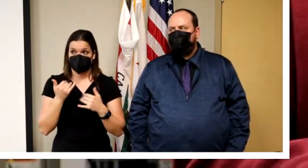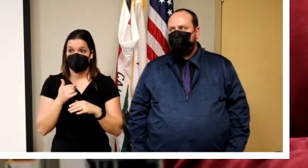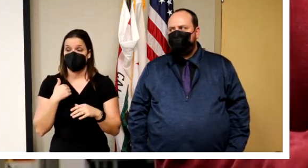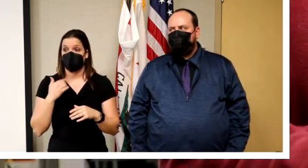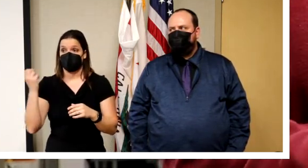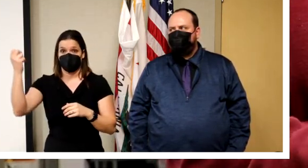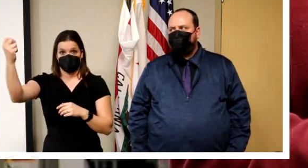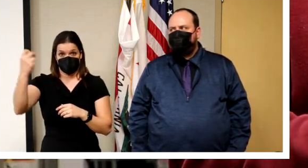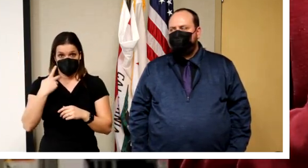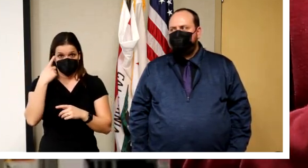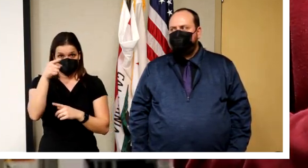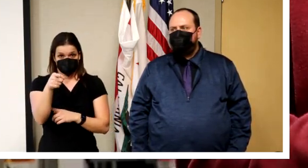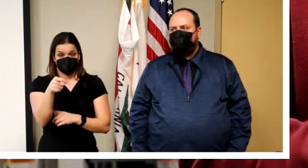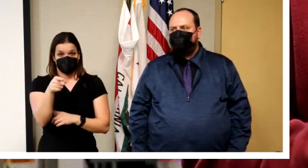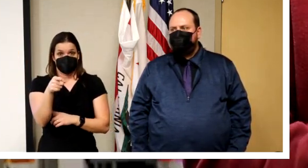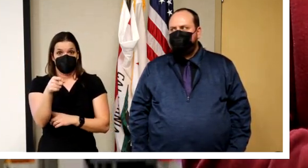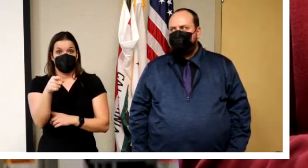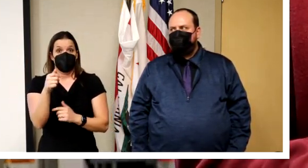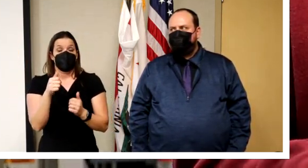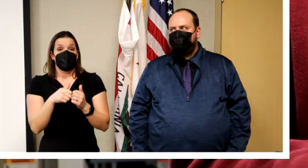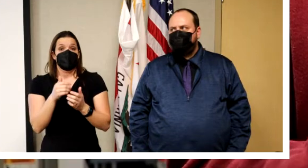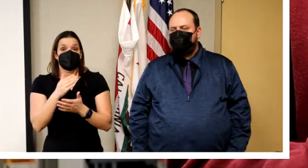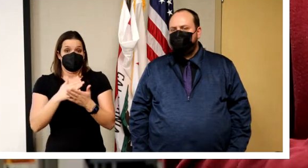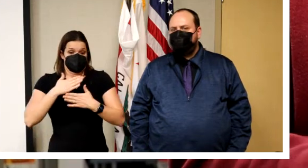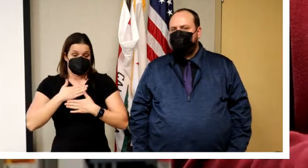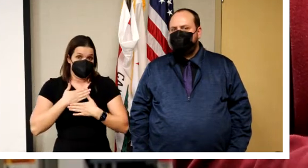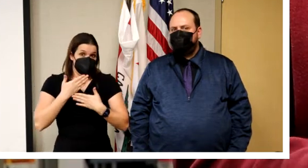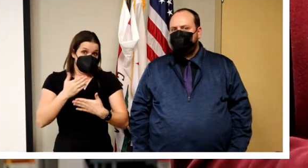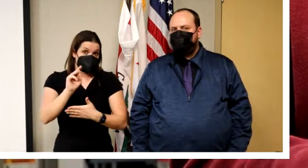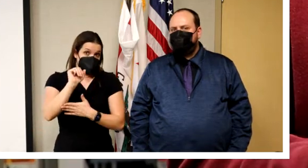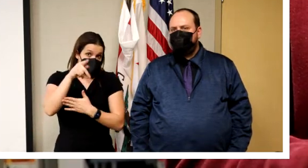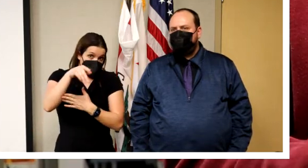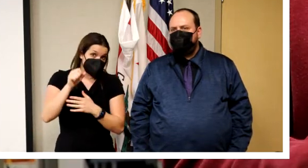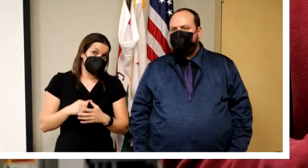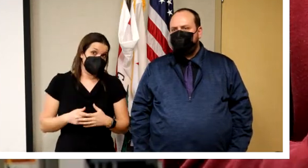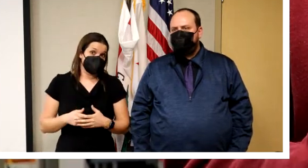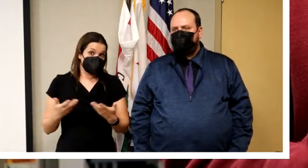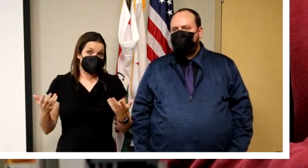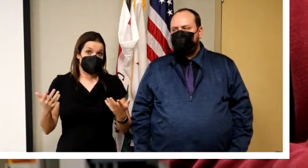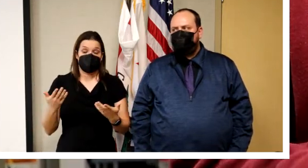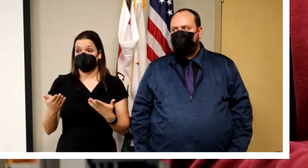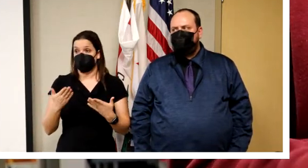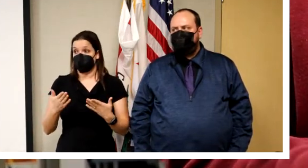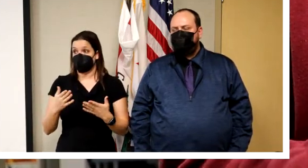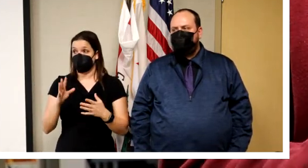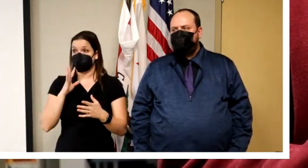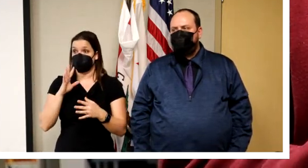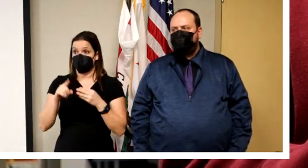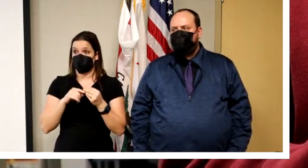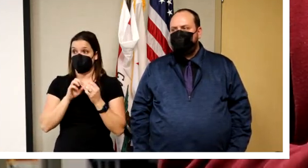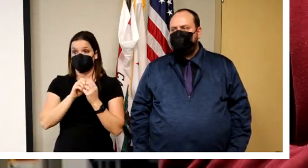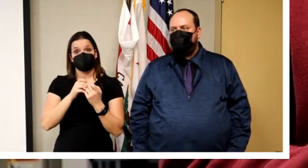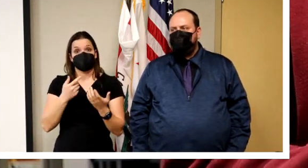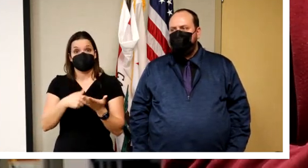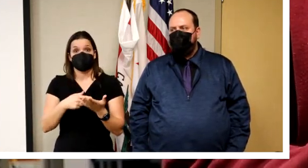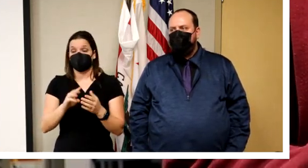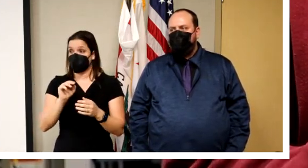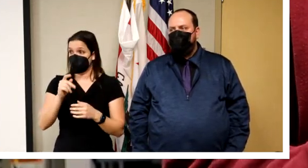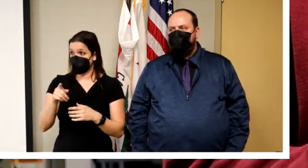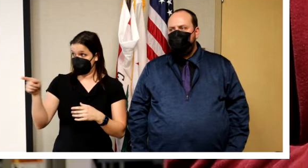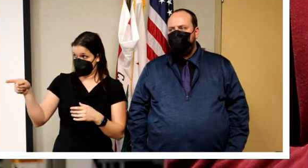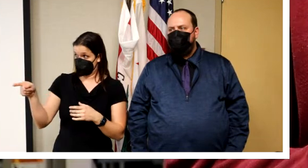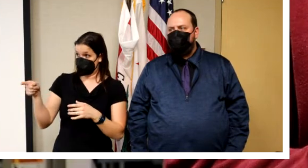will be coming back to you with some suggested maps, and then we might consider talking about them. But So you will